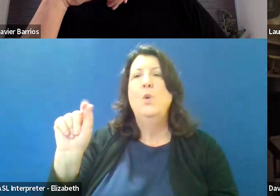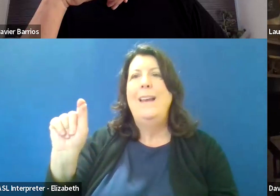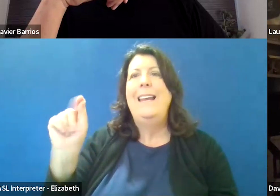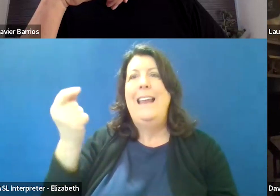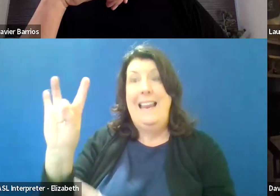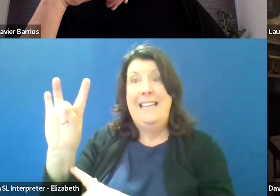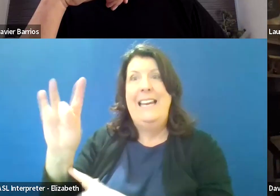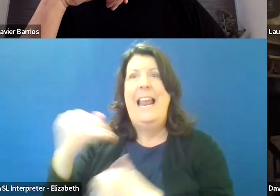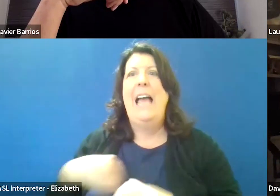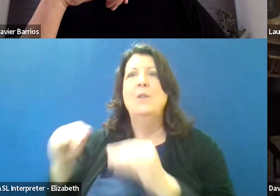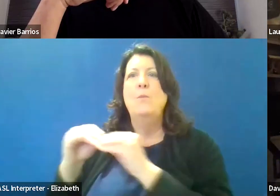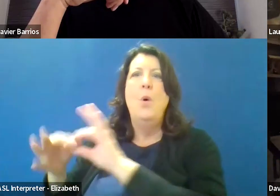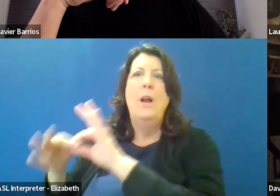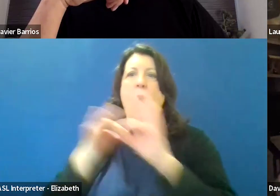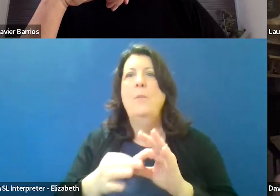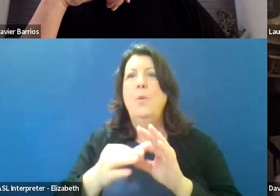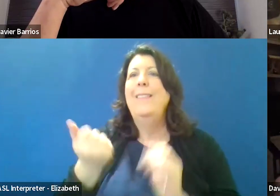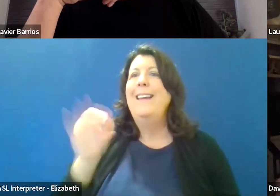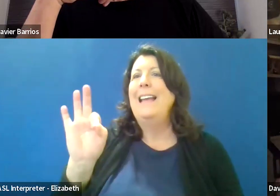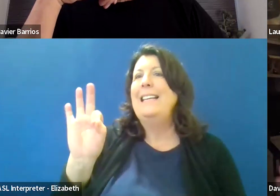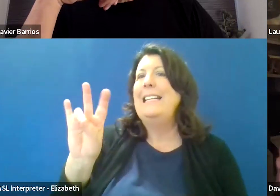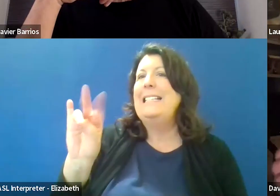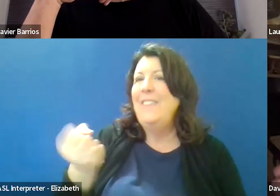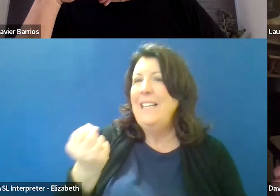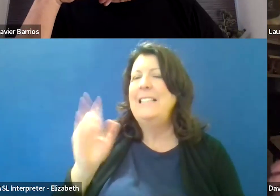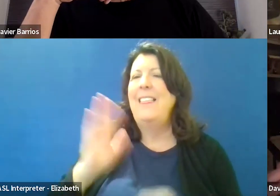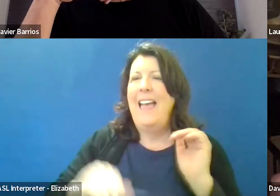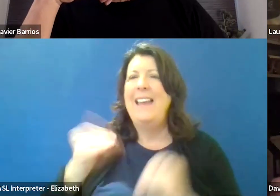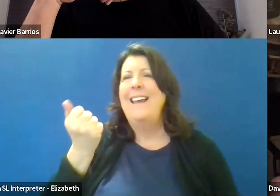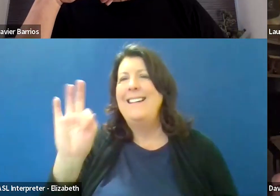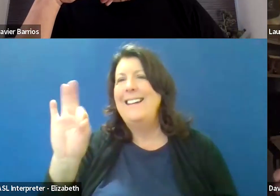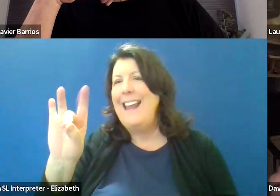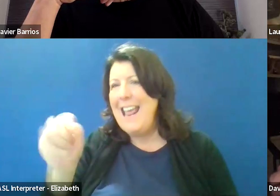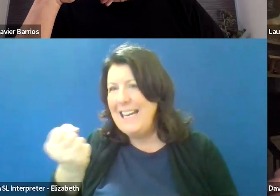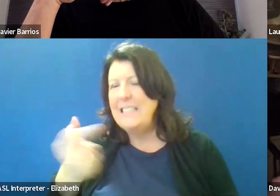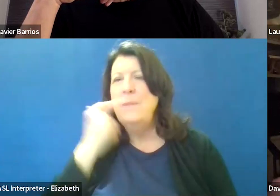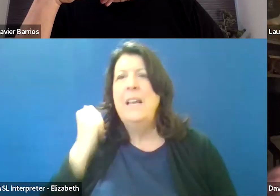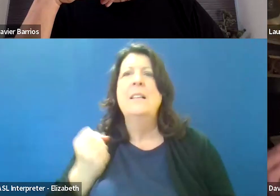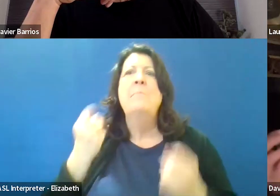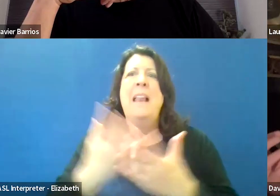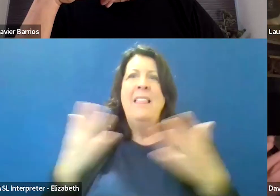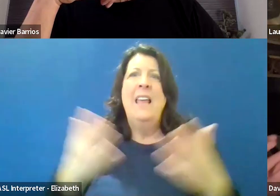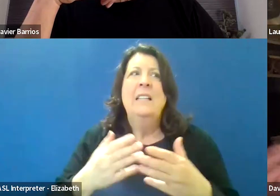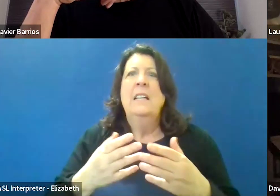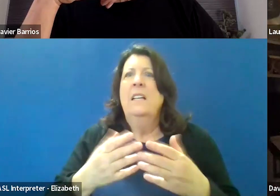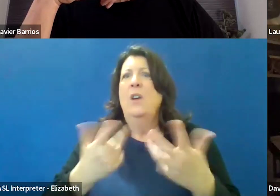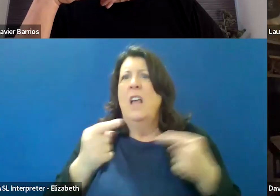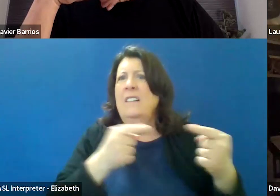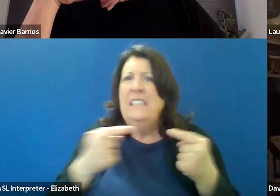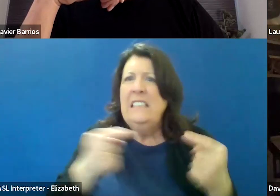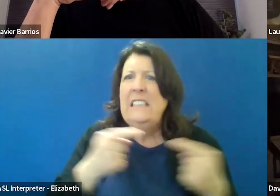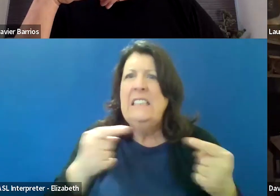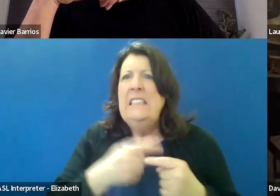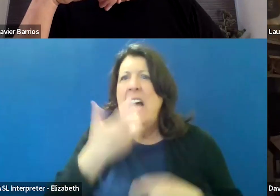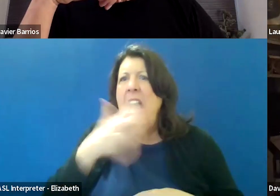war, the massive, like horrible racial injustice, like all the stuff that was going on was superheated in 1970 and it was superheated in 2018.